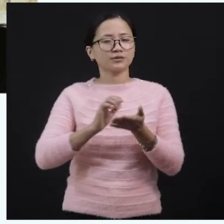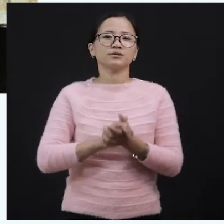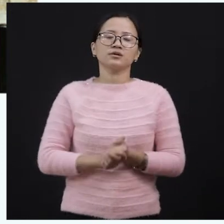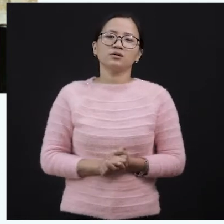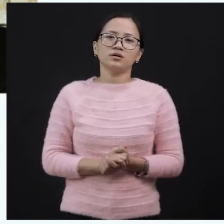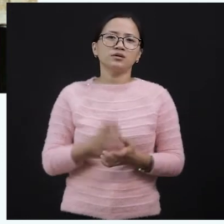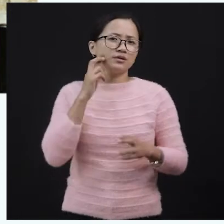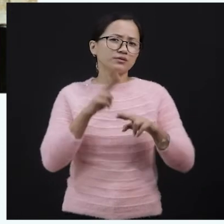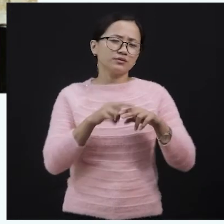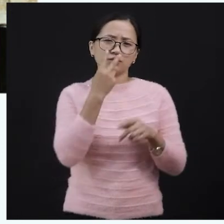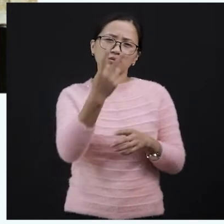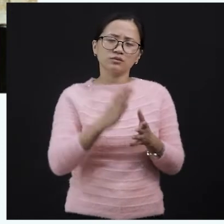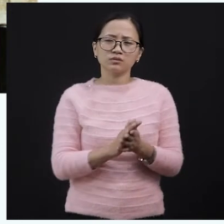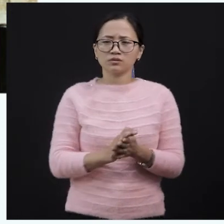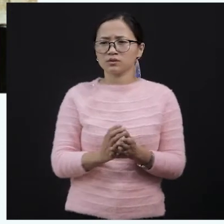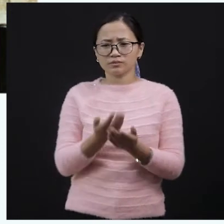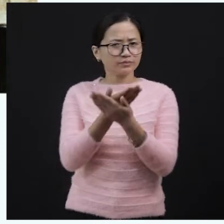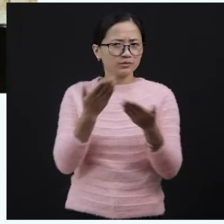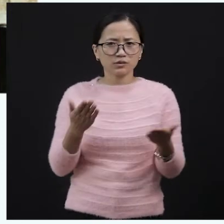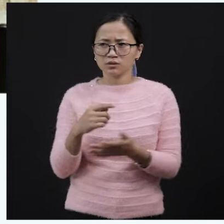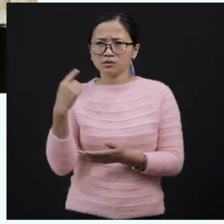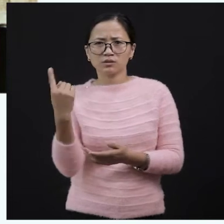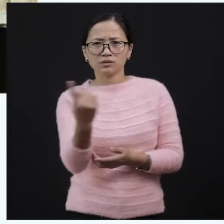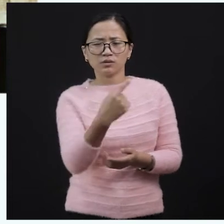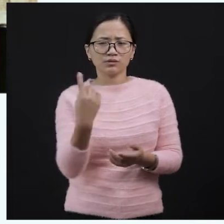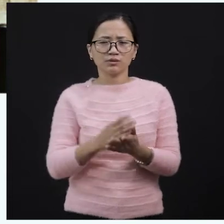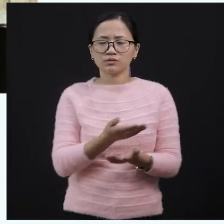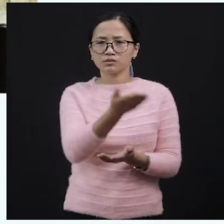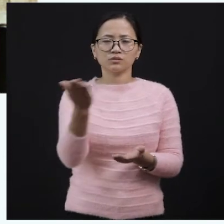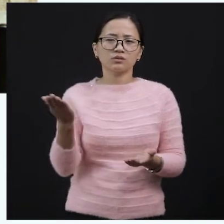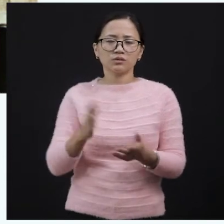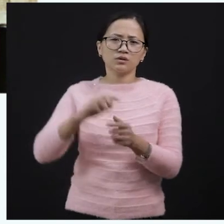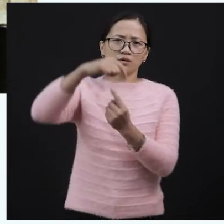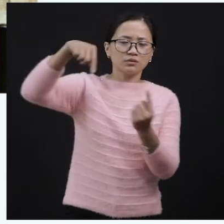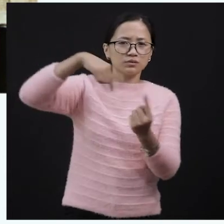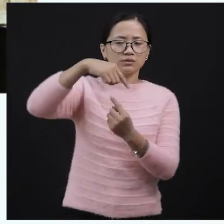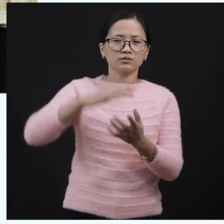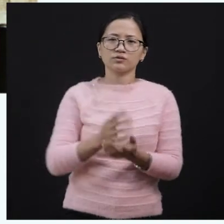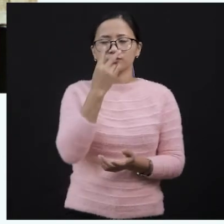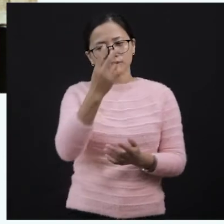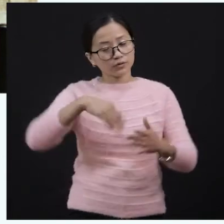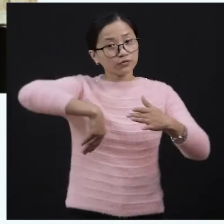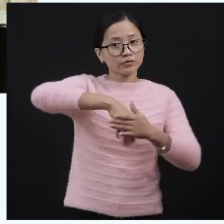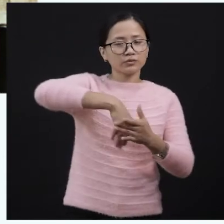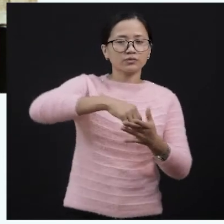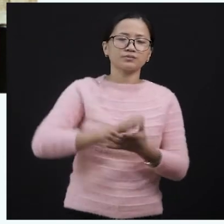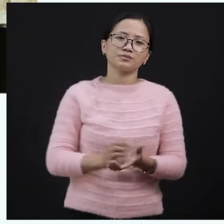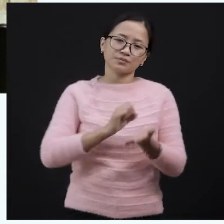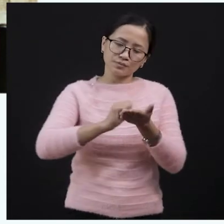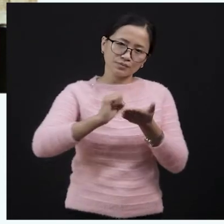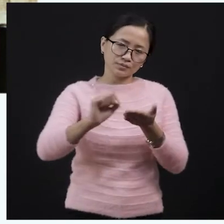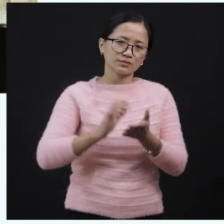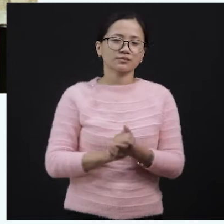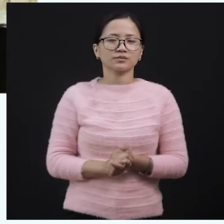you see objects around you, let's say if you see a football, then just write